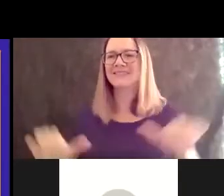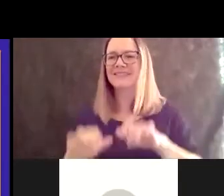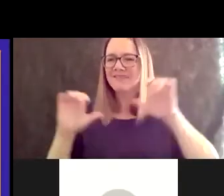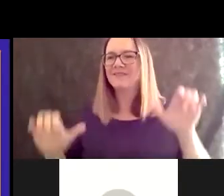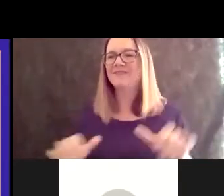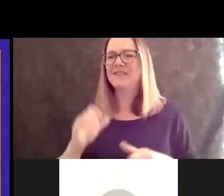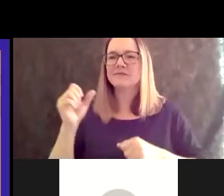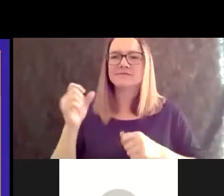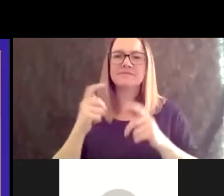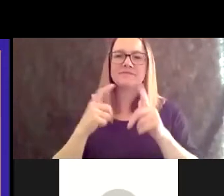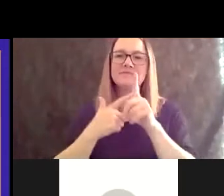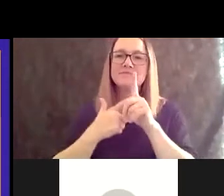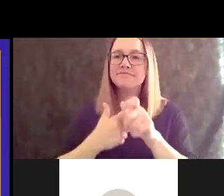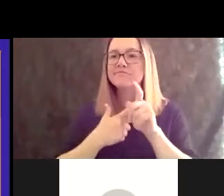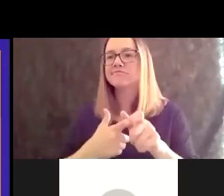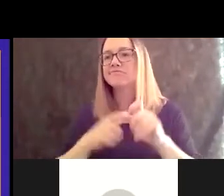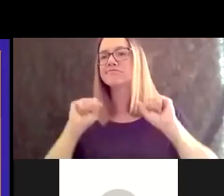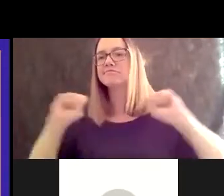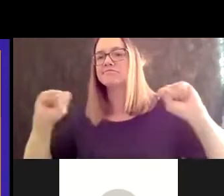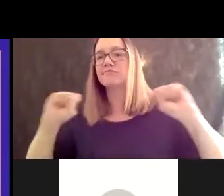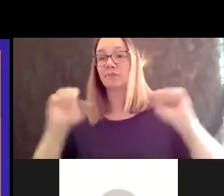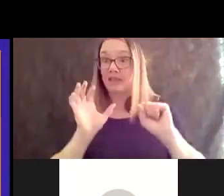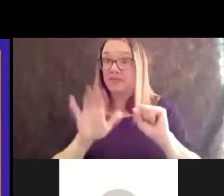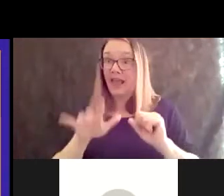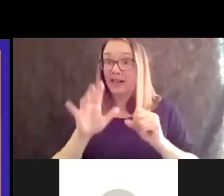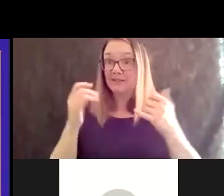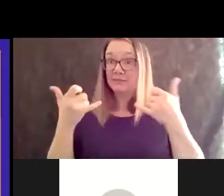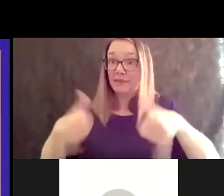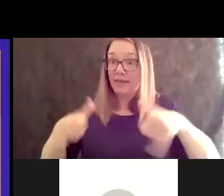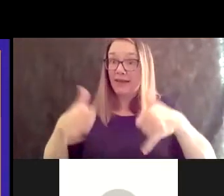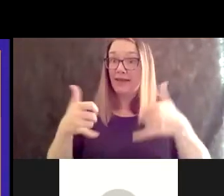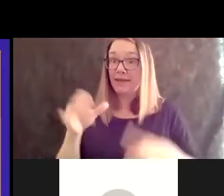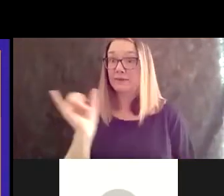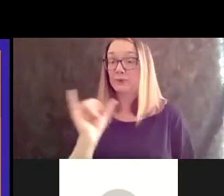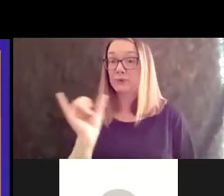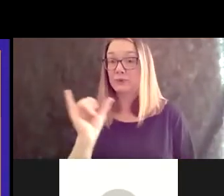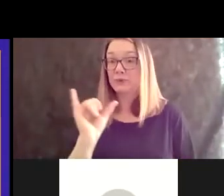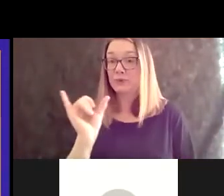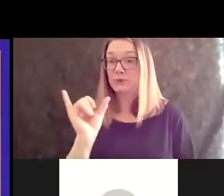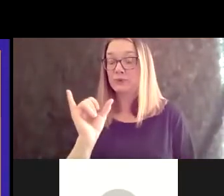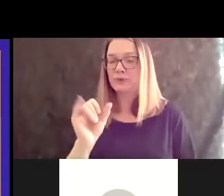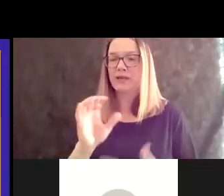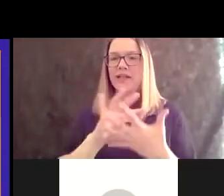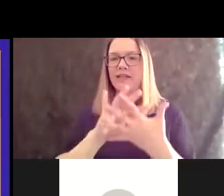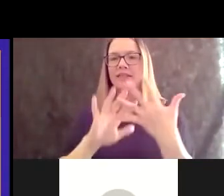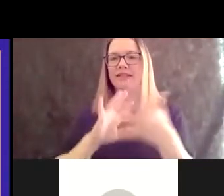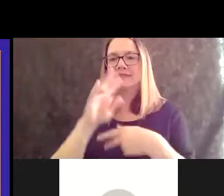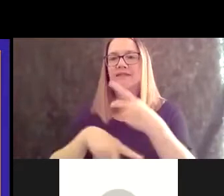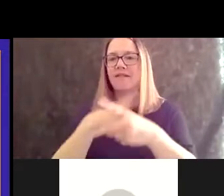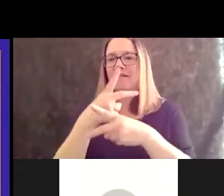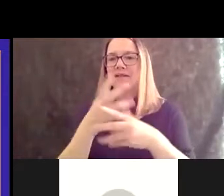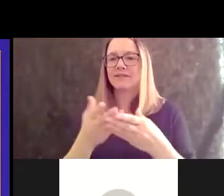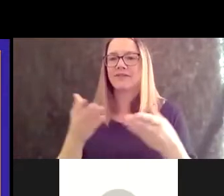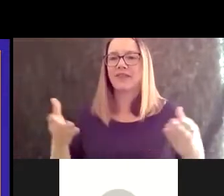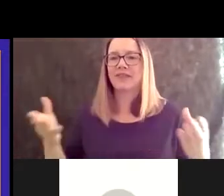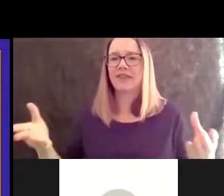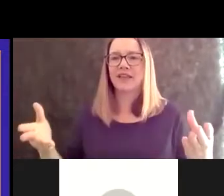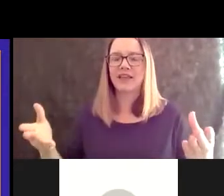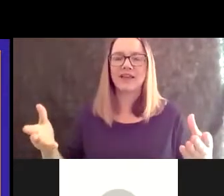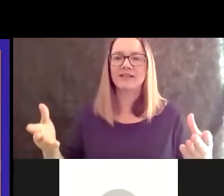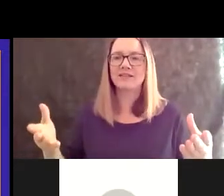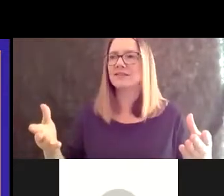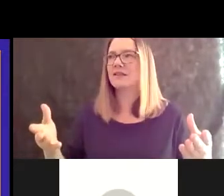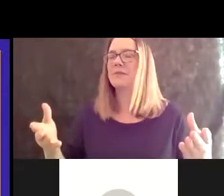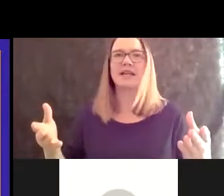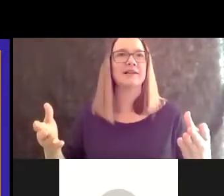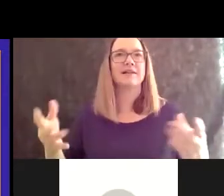That is a form of play. And so, you know, these things are, there's just so much vastness in the